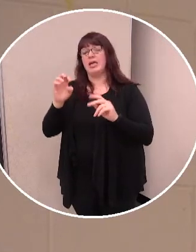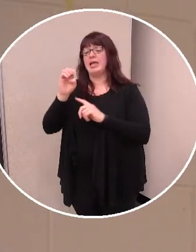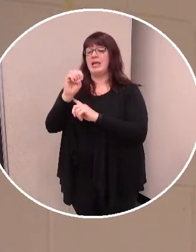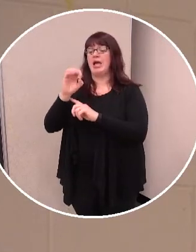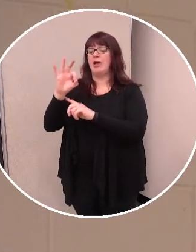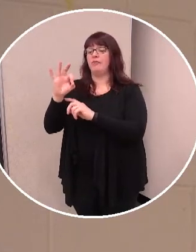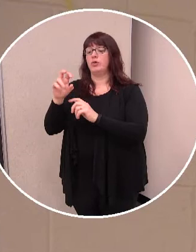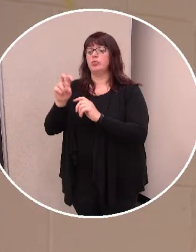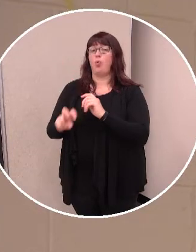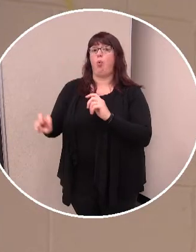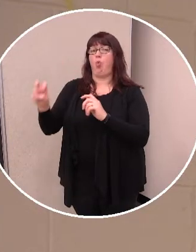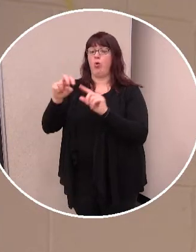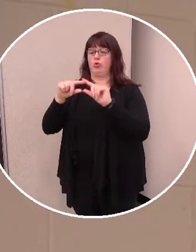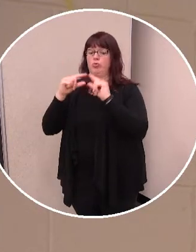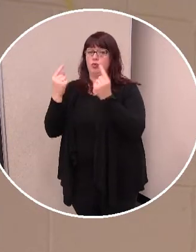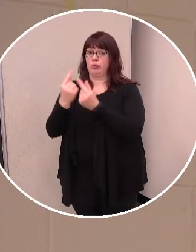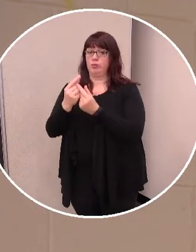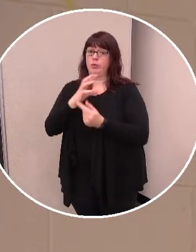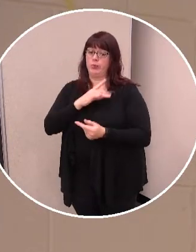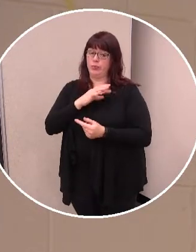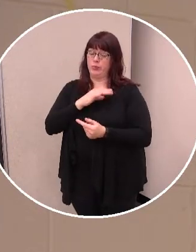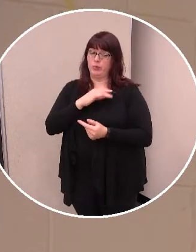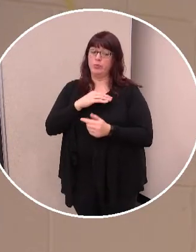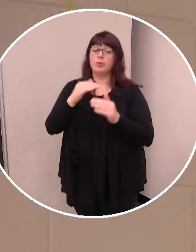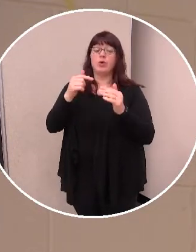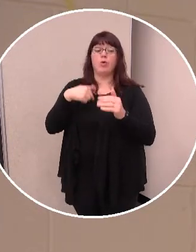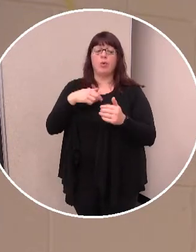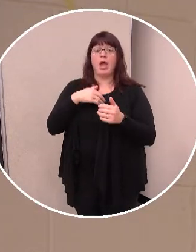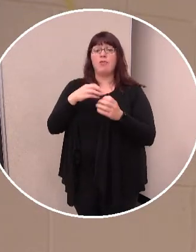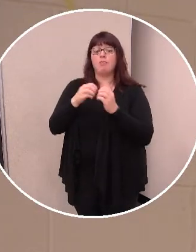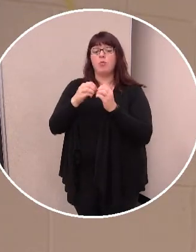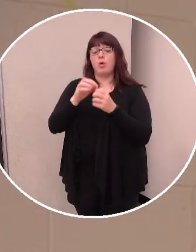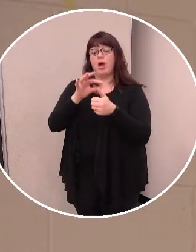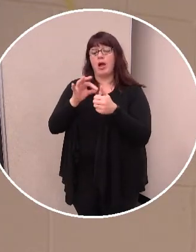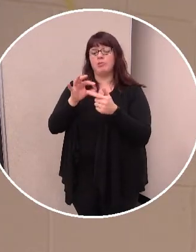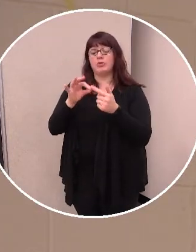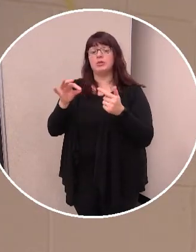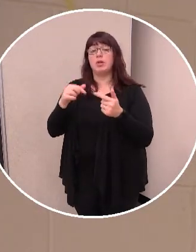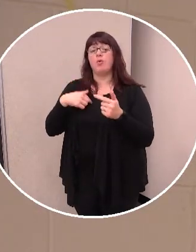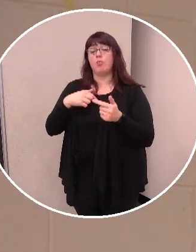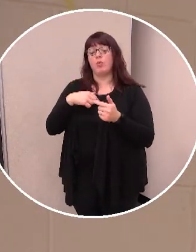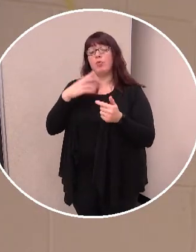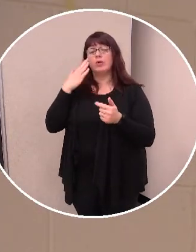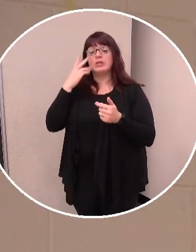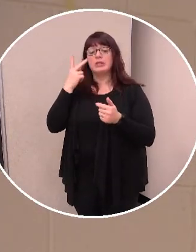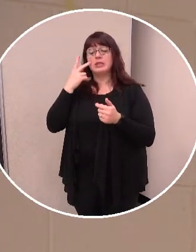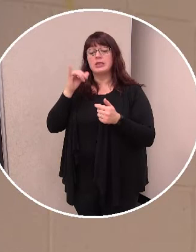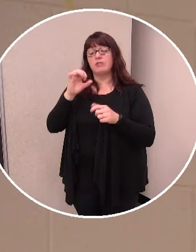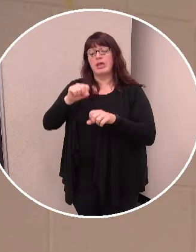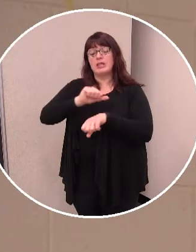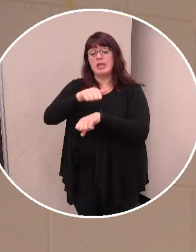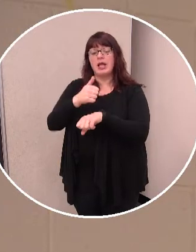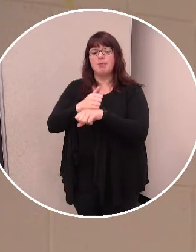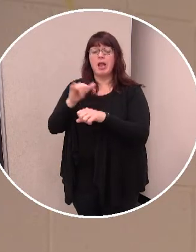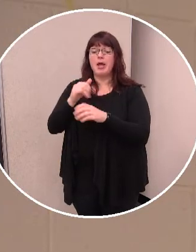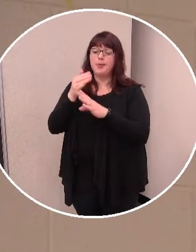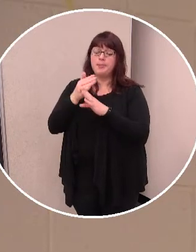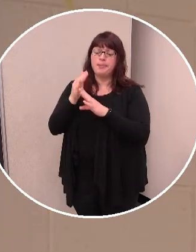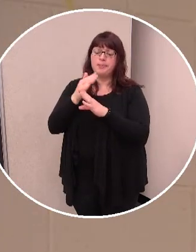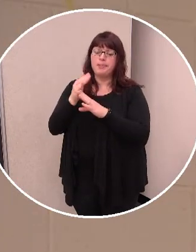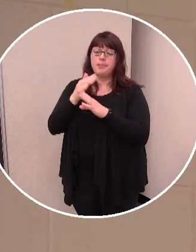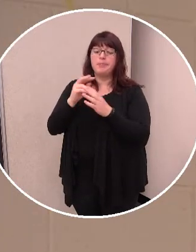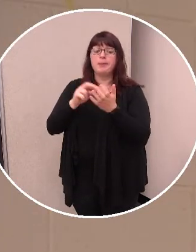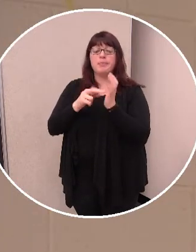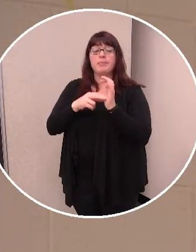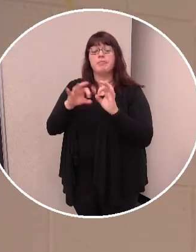So the other options, we're also looking at outlining a payment program that'll make travel more